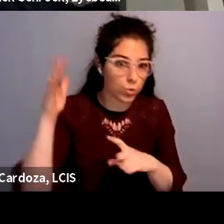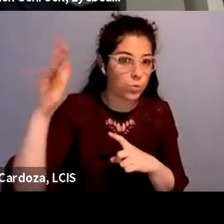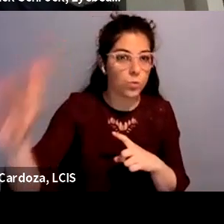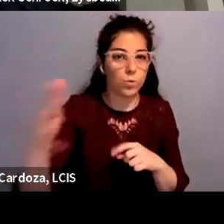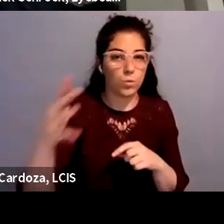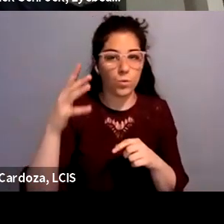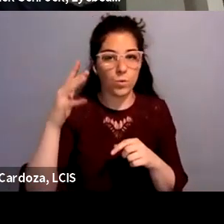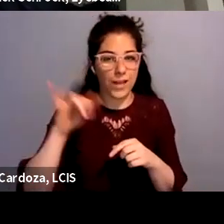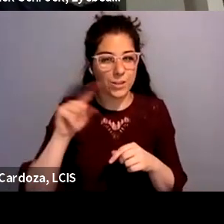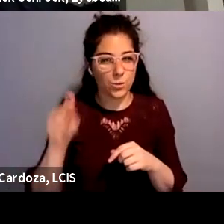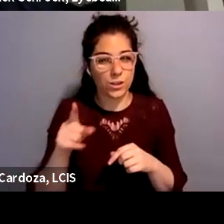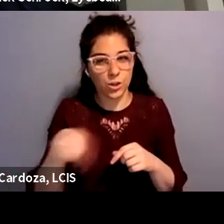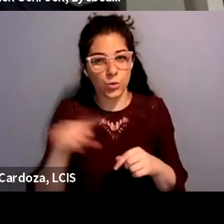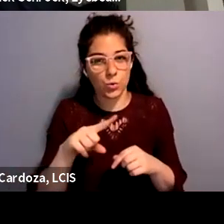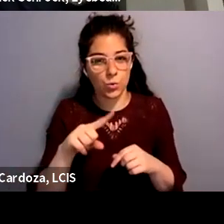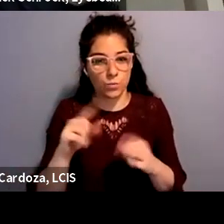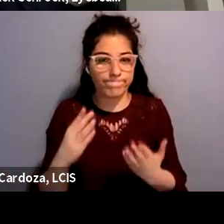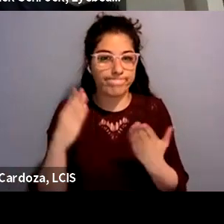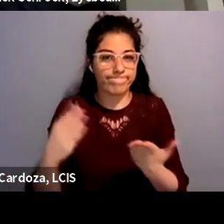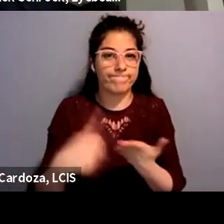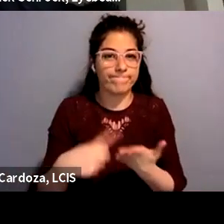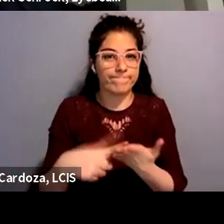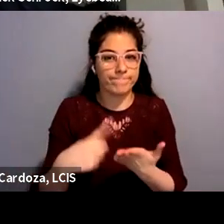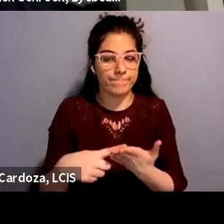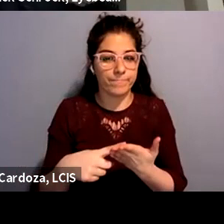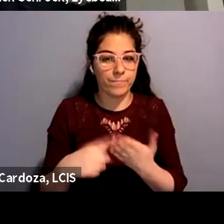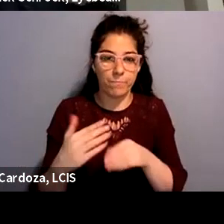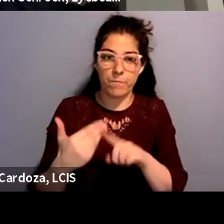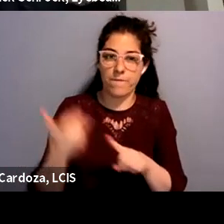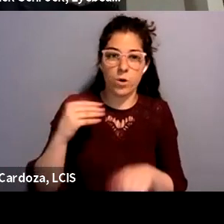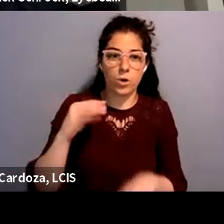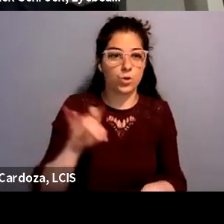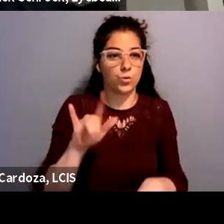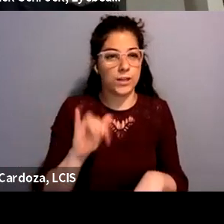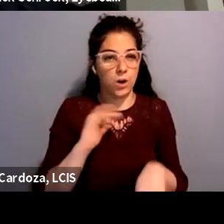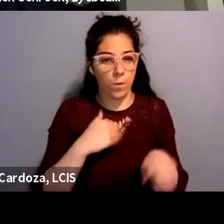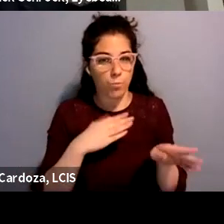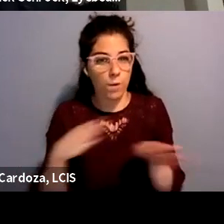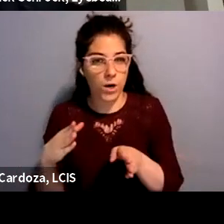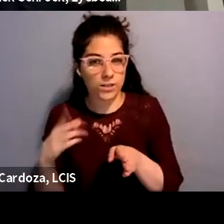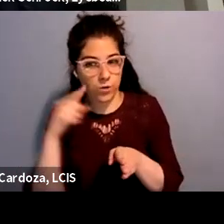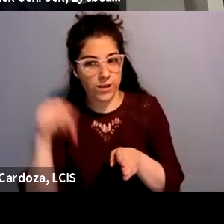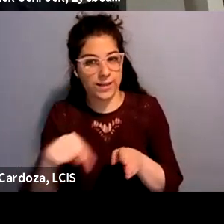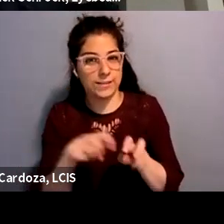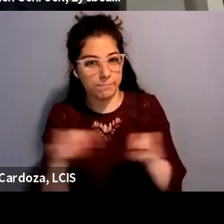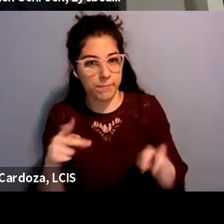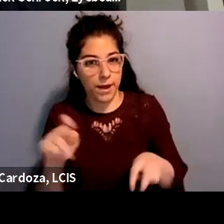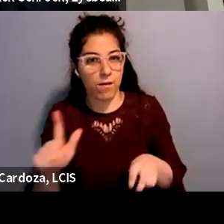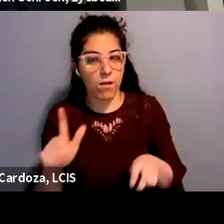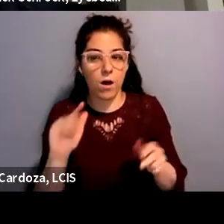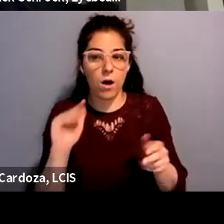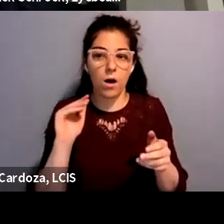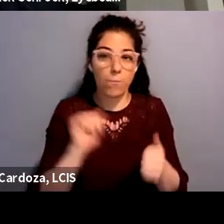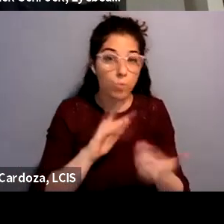that you had raised earlier, Judy, in our preparation in terms of approach to